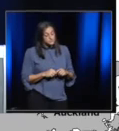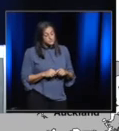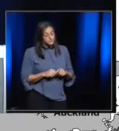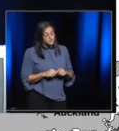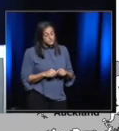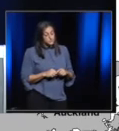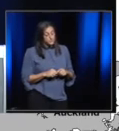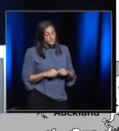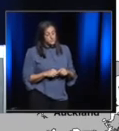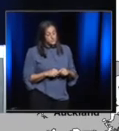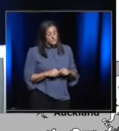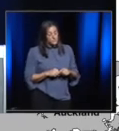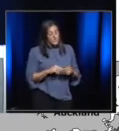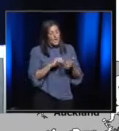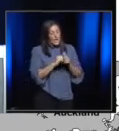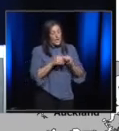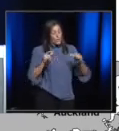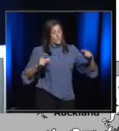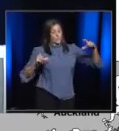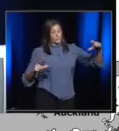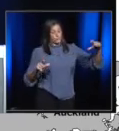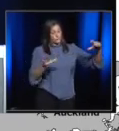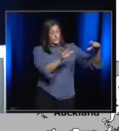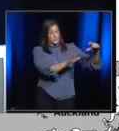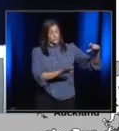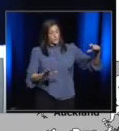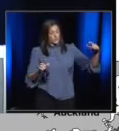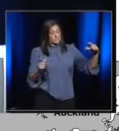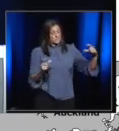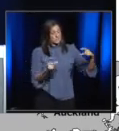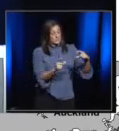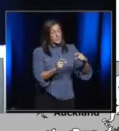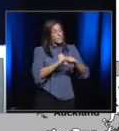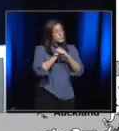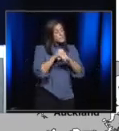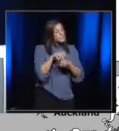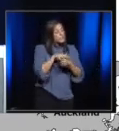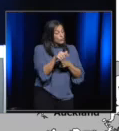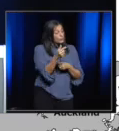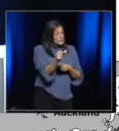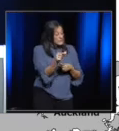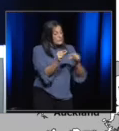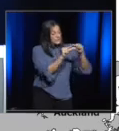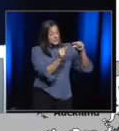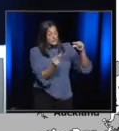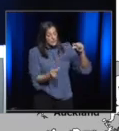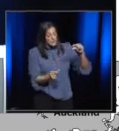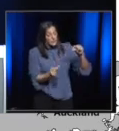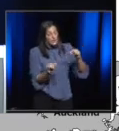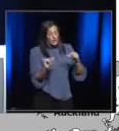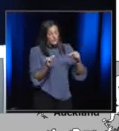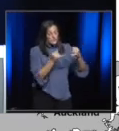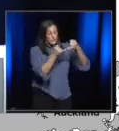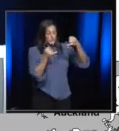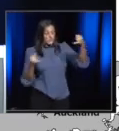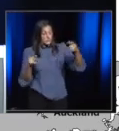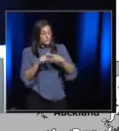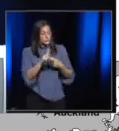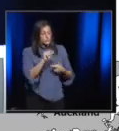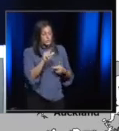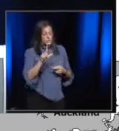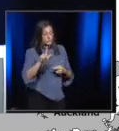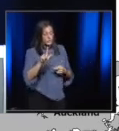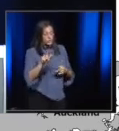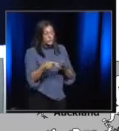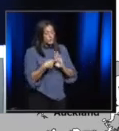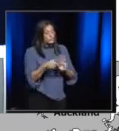how that much their range has retracted. The protected area is in green, and the lines point to 2021, the extent of where the